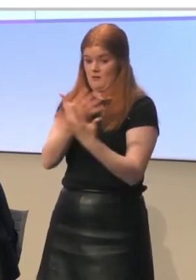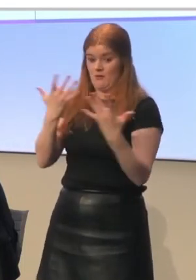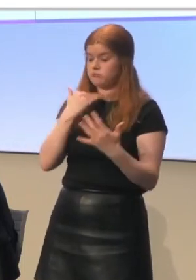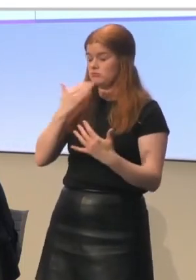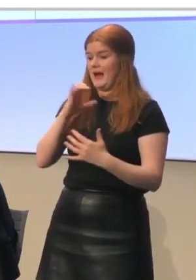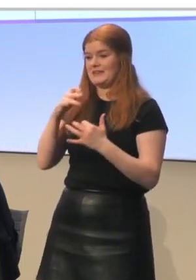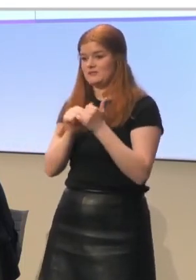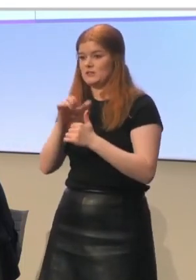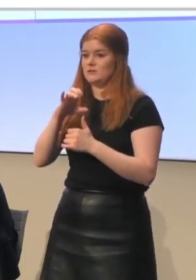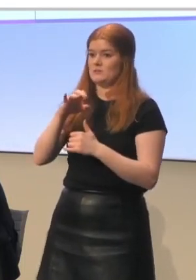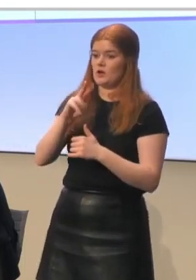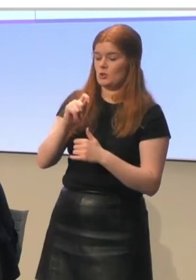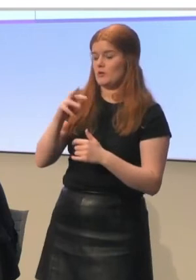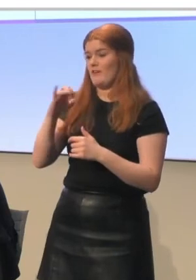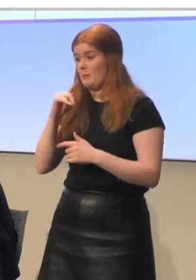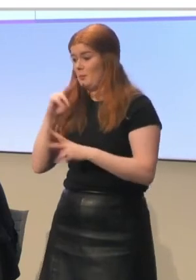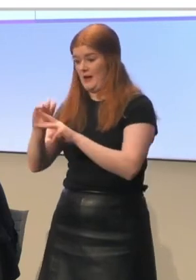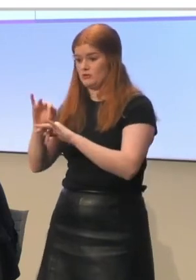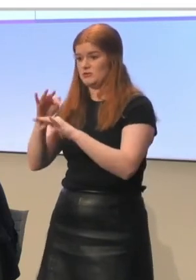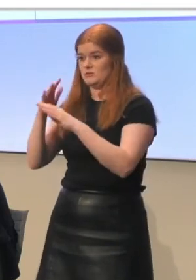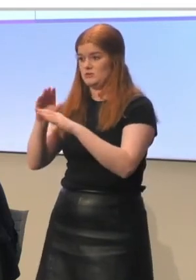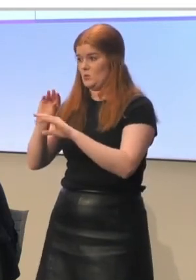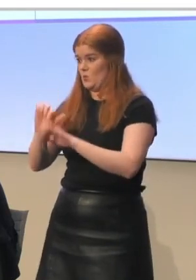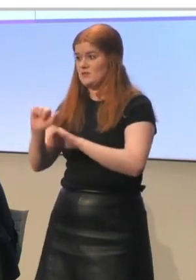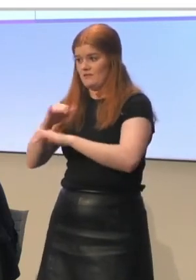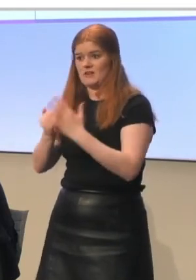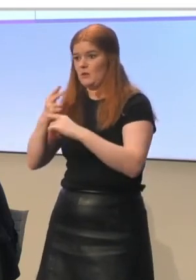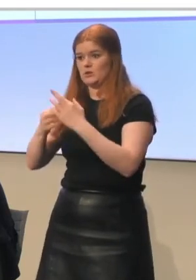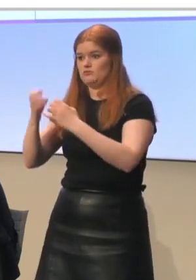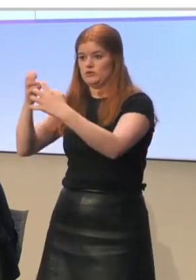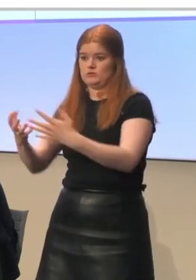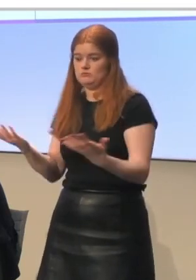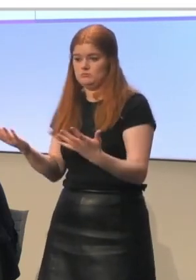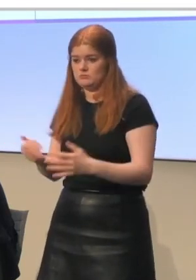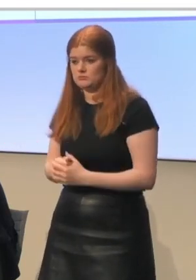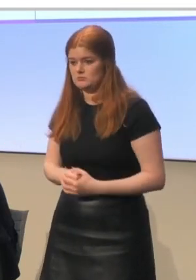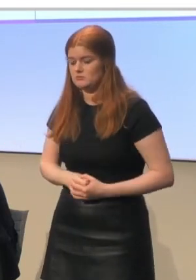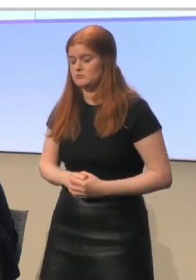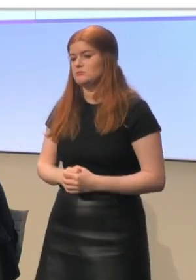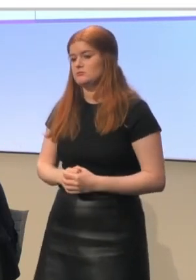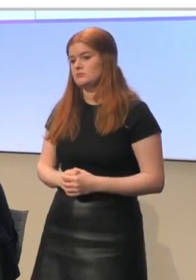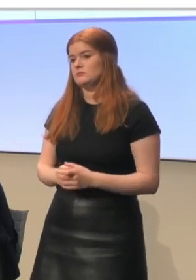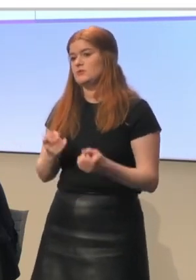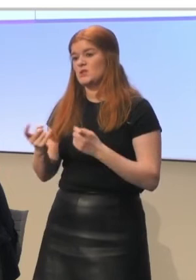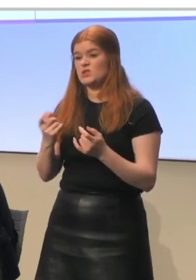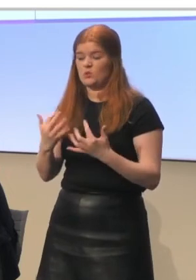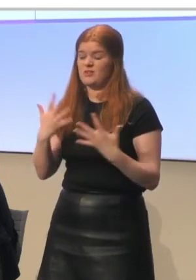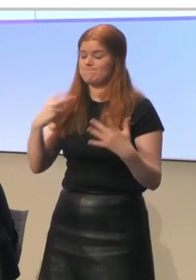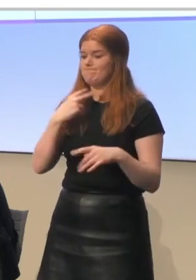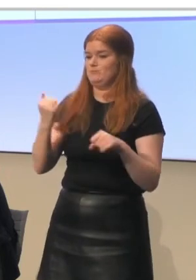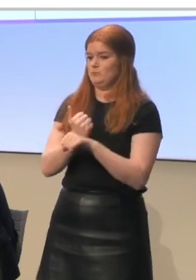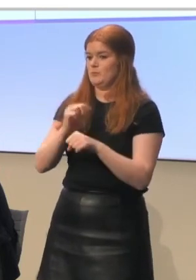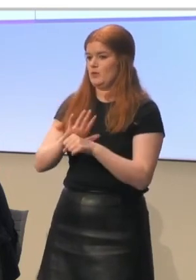but parents and young adults are waiting till May or June or later to find out what the outcome of that is. So really there was a lot of disappointment around